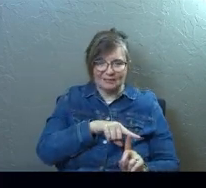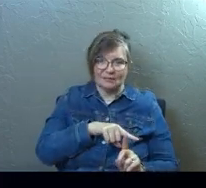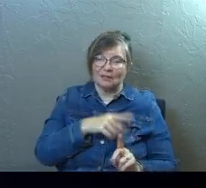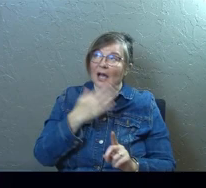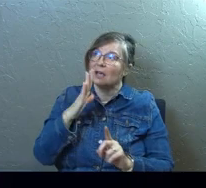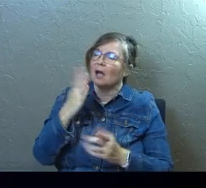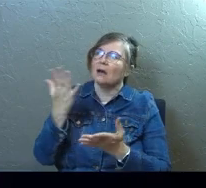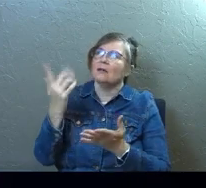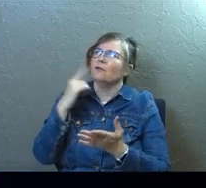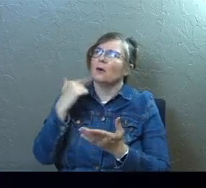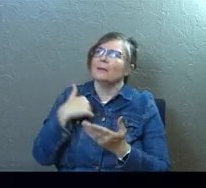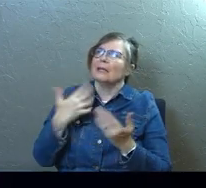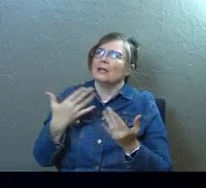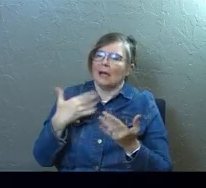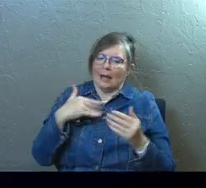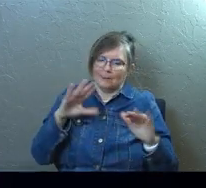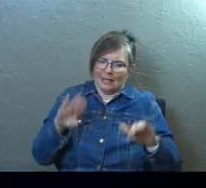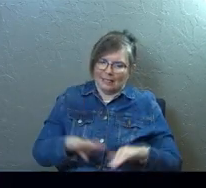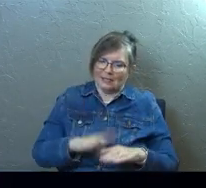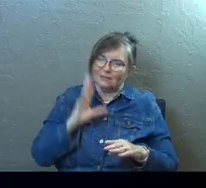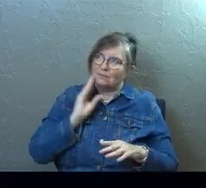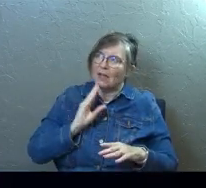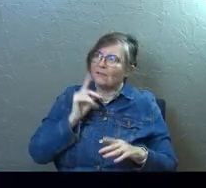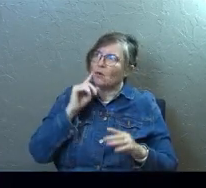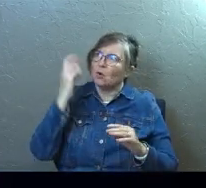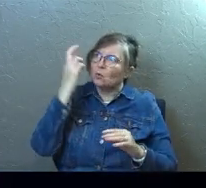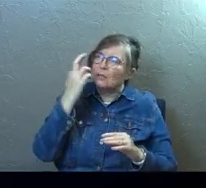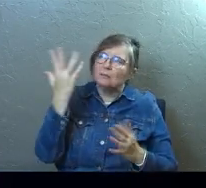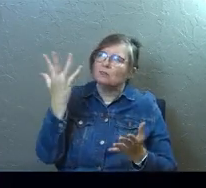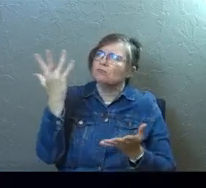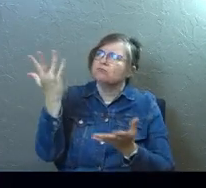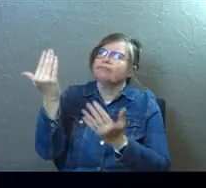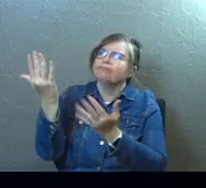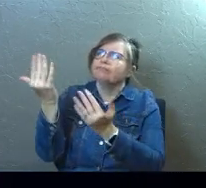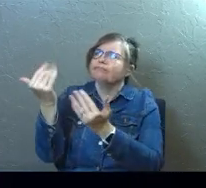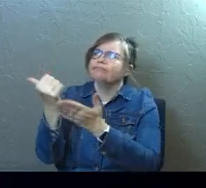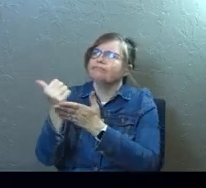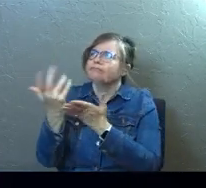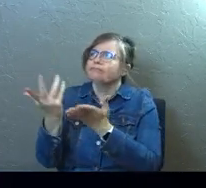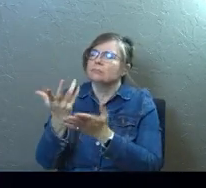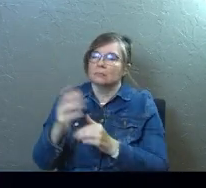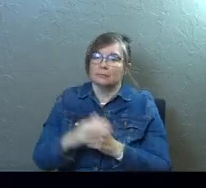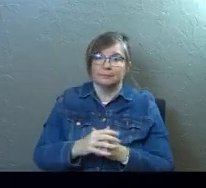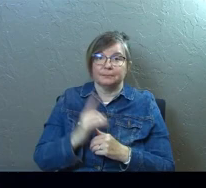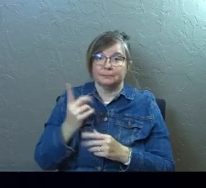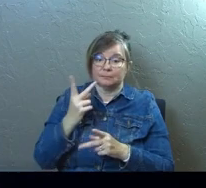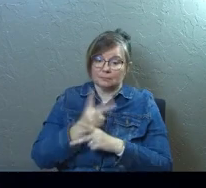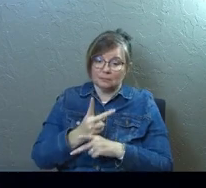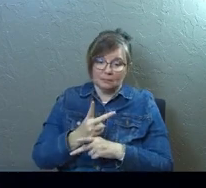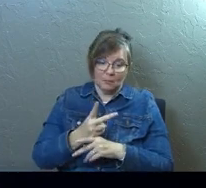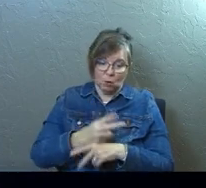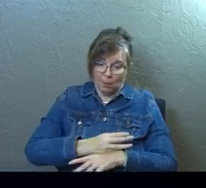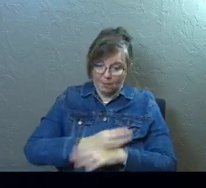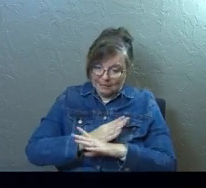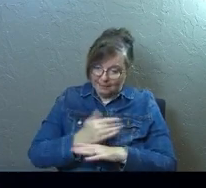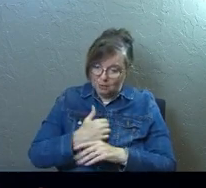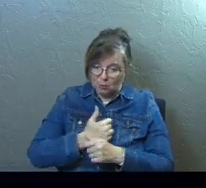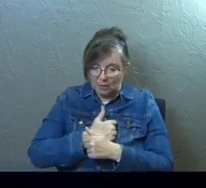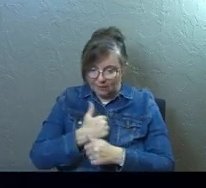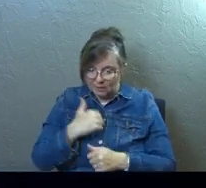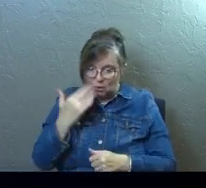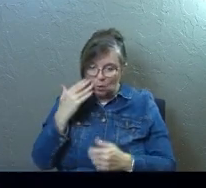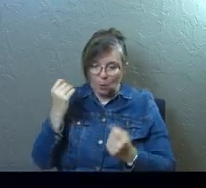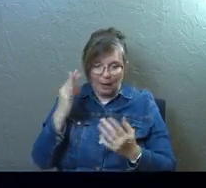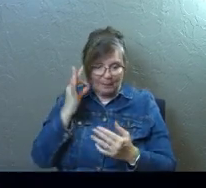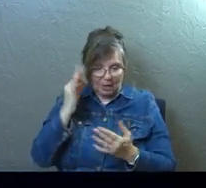here? I'm in this valley for a reason, right? And you're only going to keep me here. You're protecting me. You love me. You